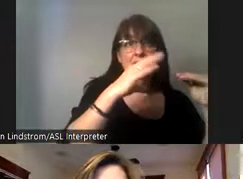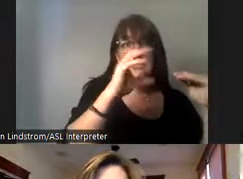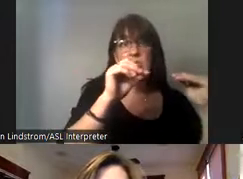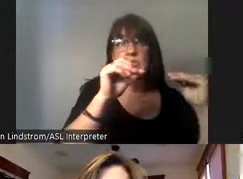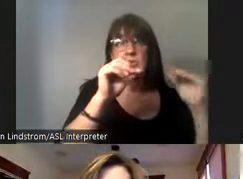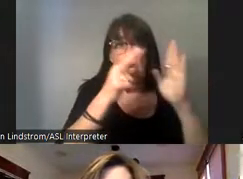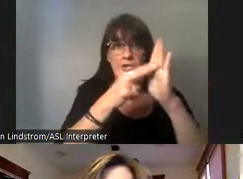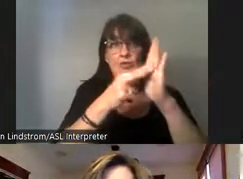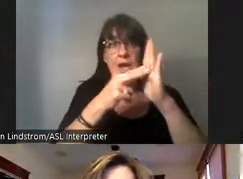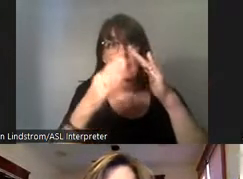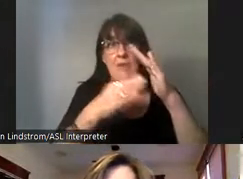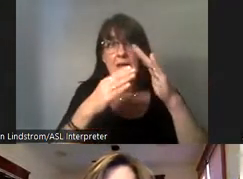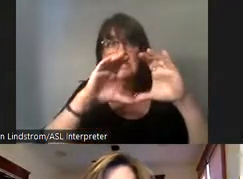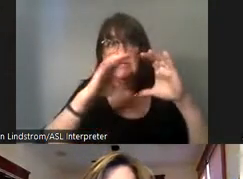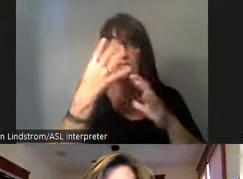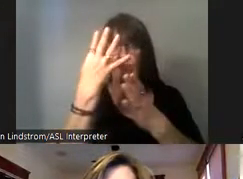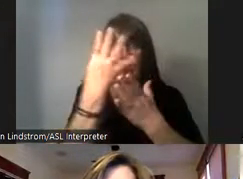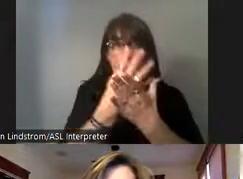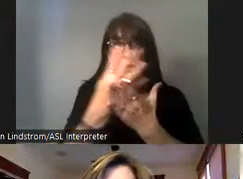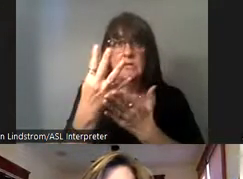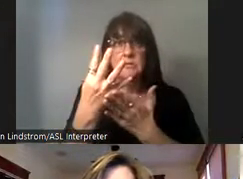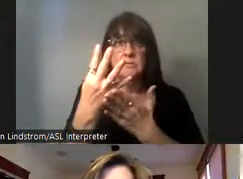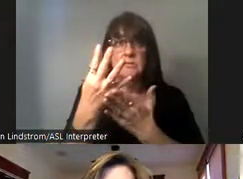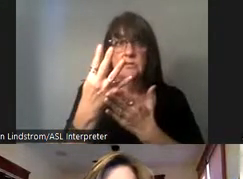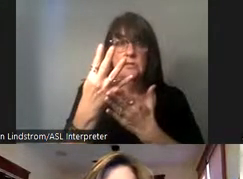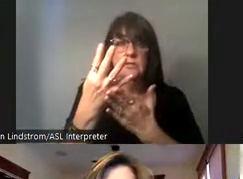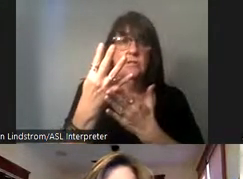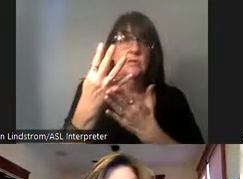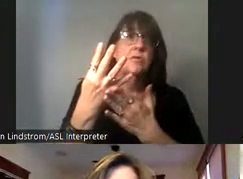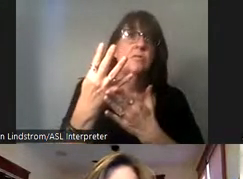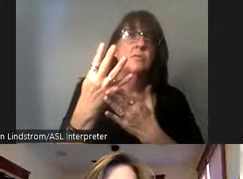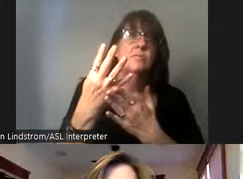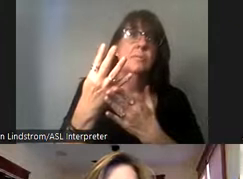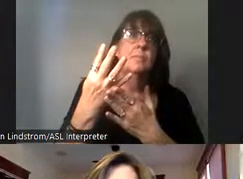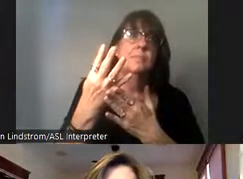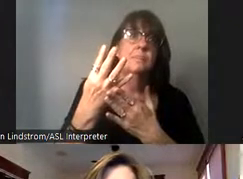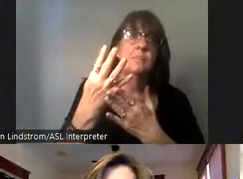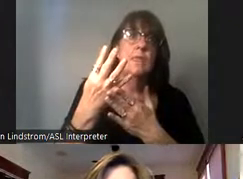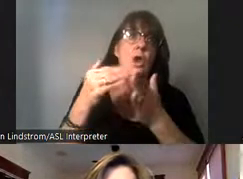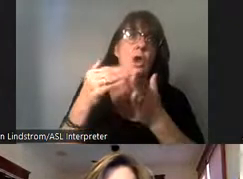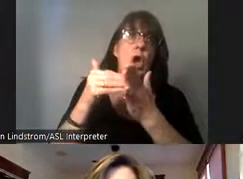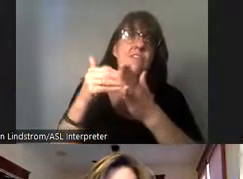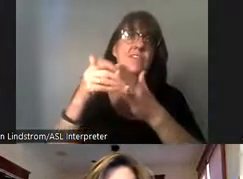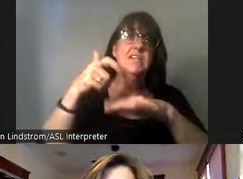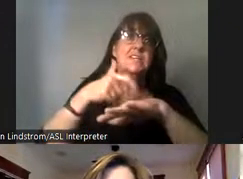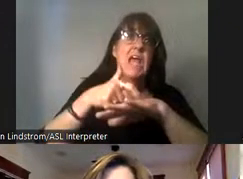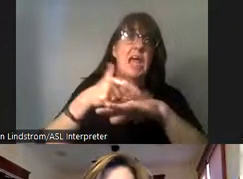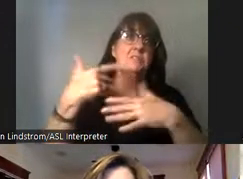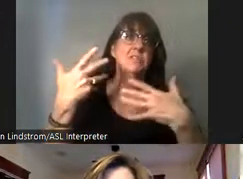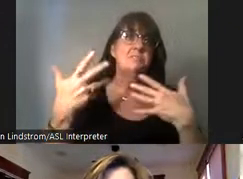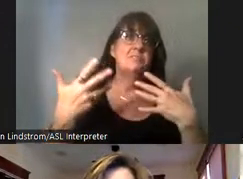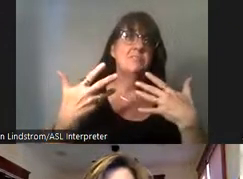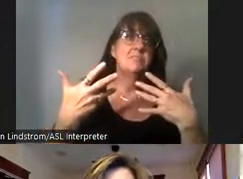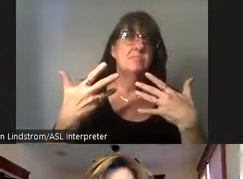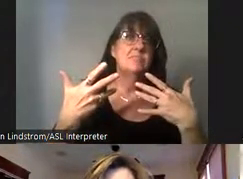contracting basic course. It was 4 weeks in residence, okay? Oftentimes I had defense